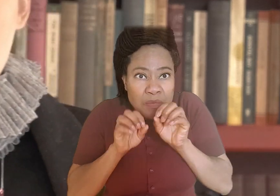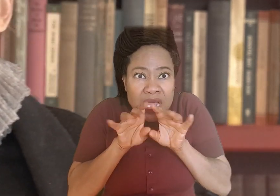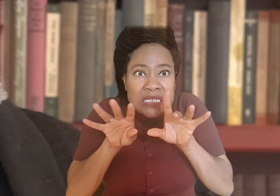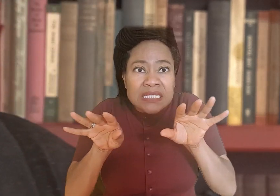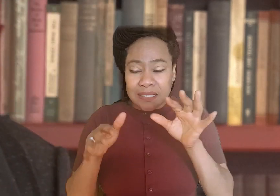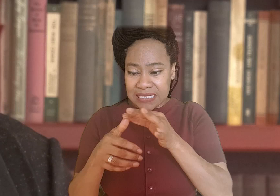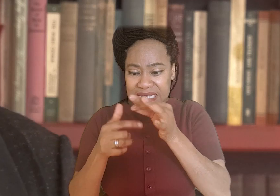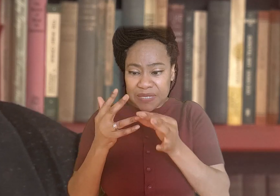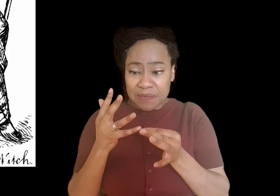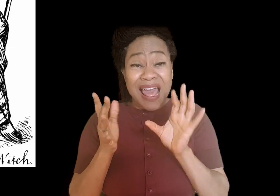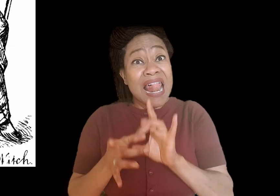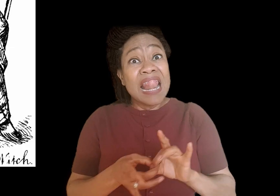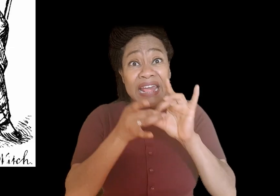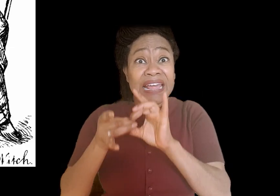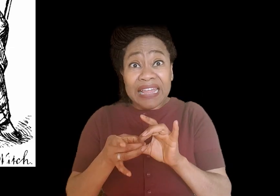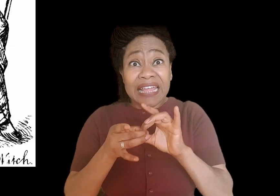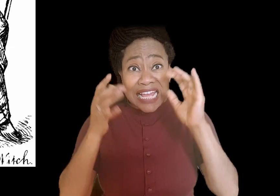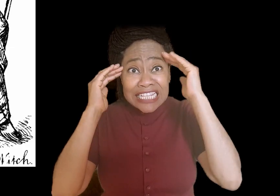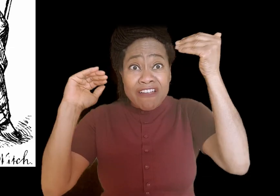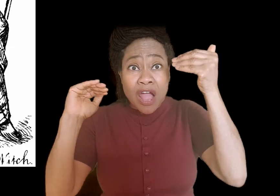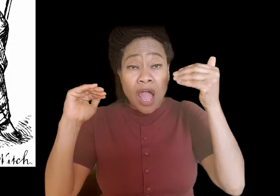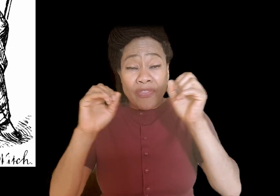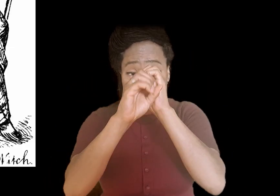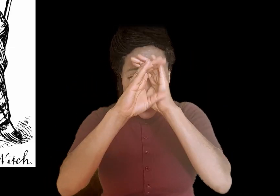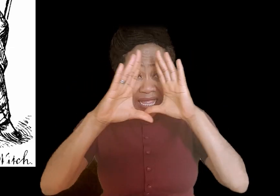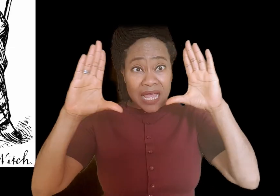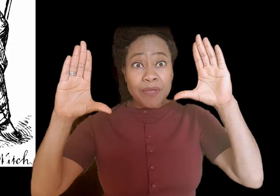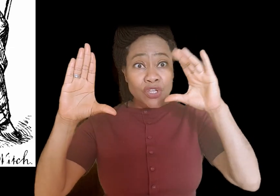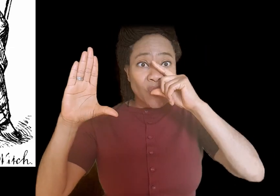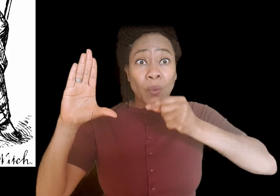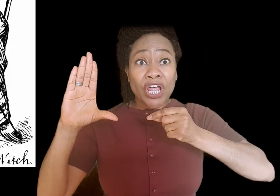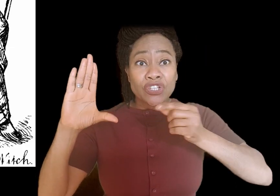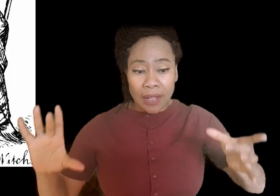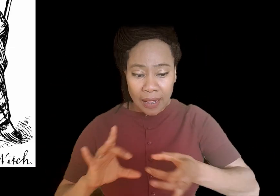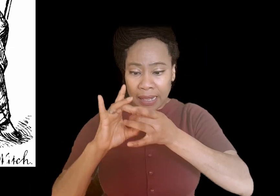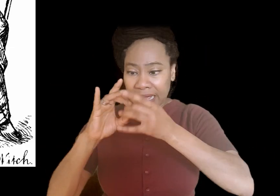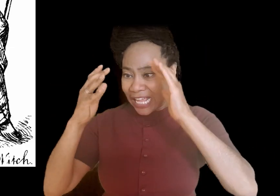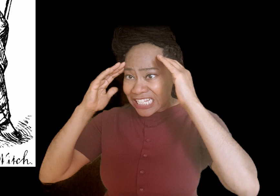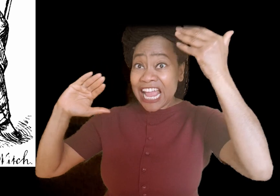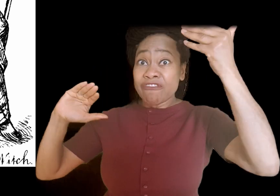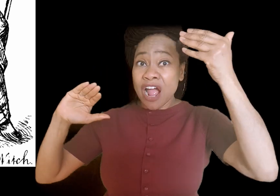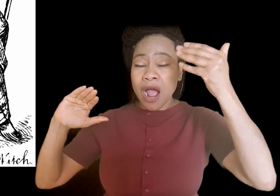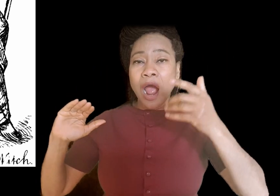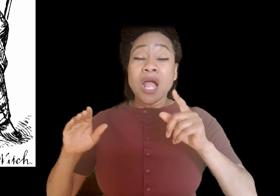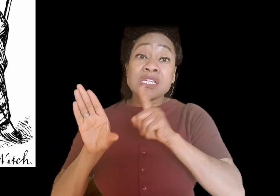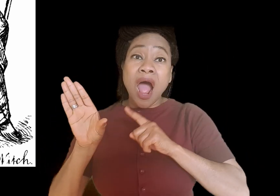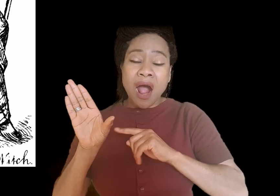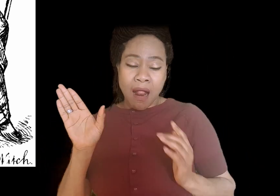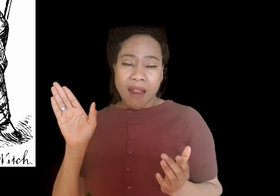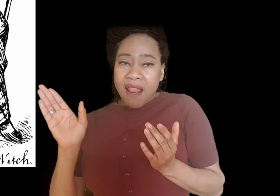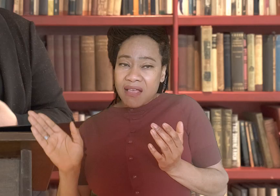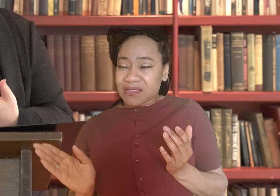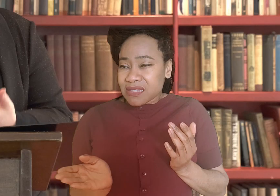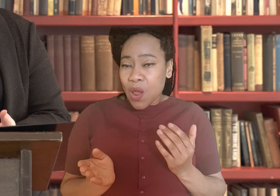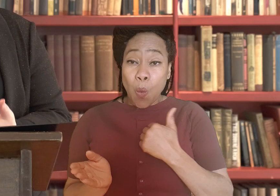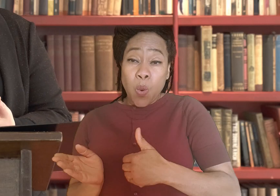are the symptoms of hysteria. The image of the witch is often that of hysteria. the young lusty woman or the haggard